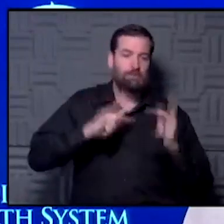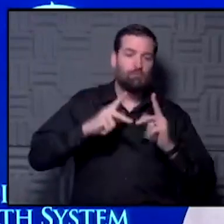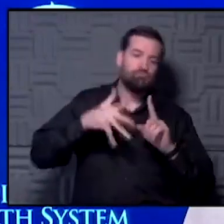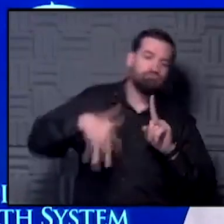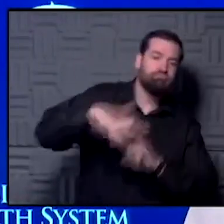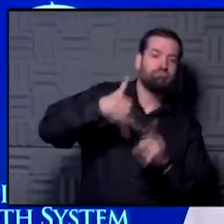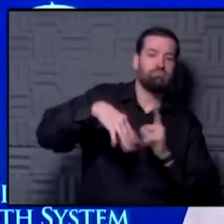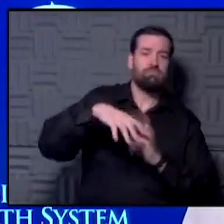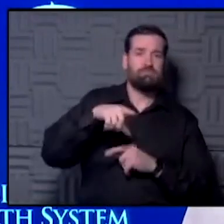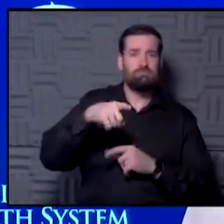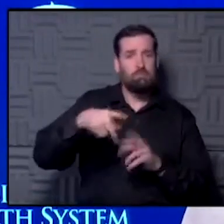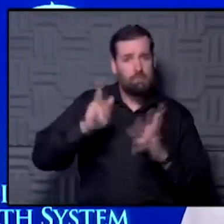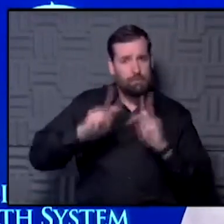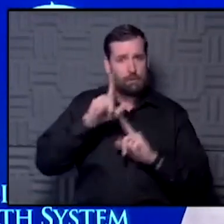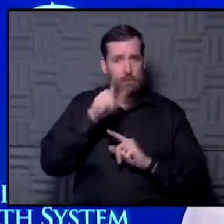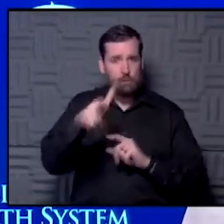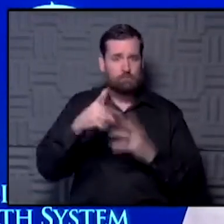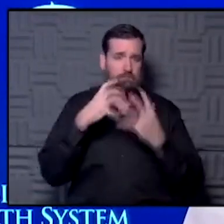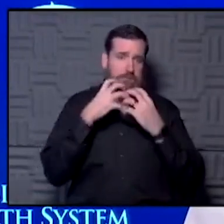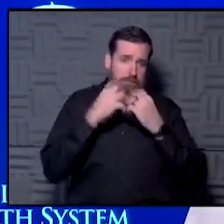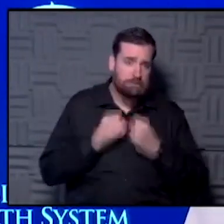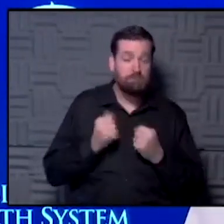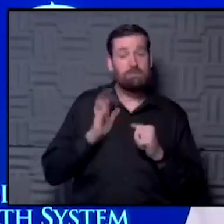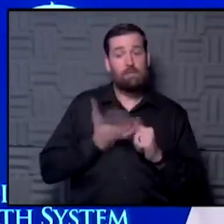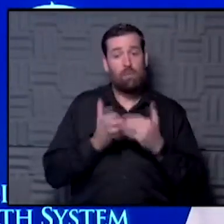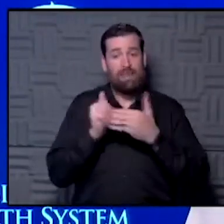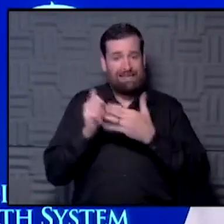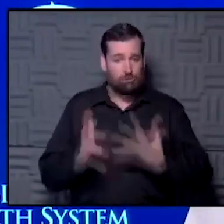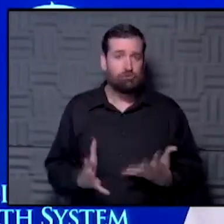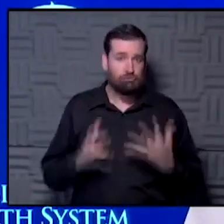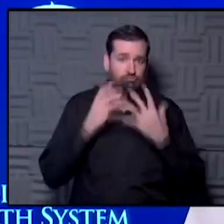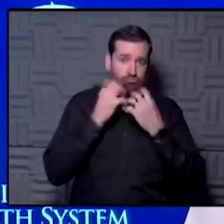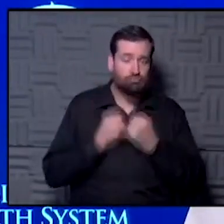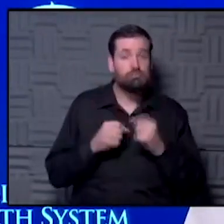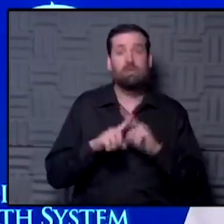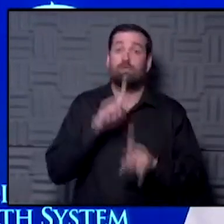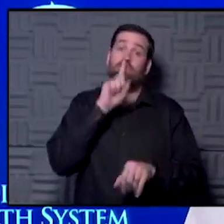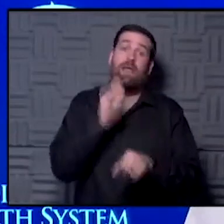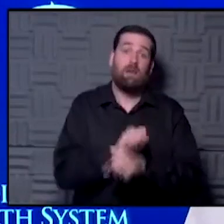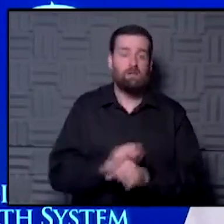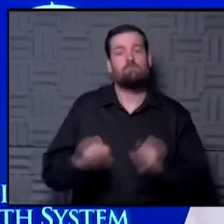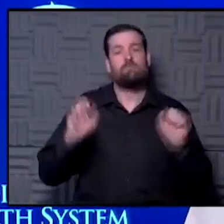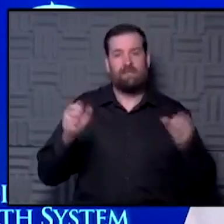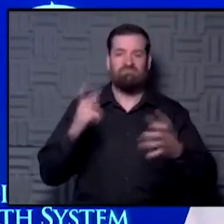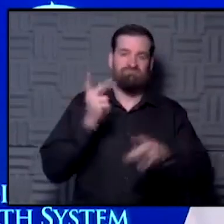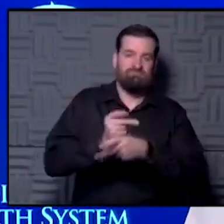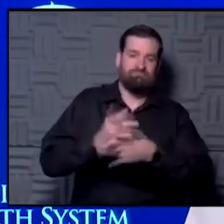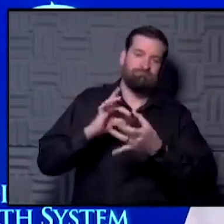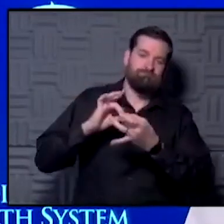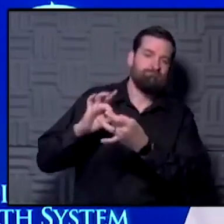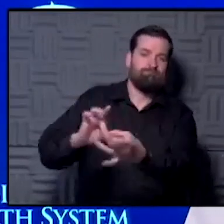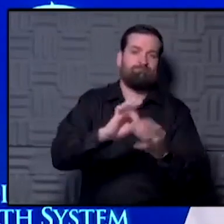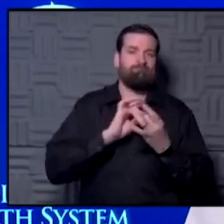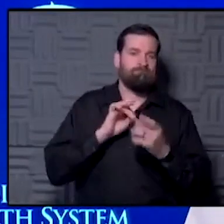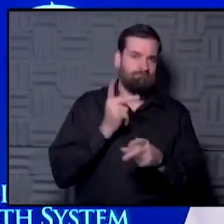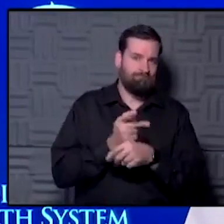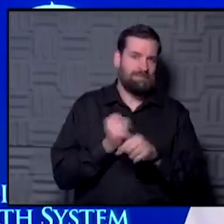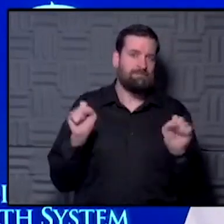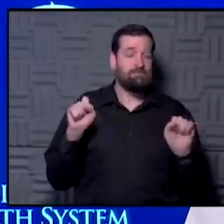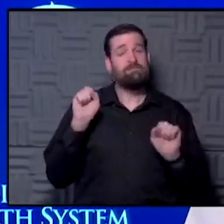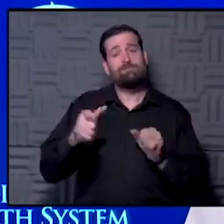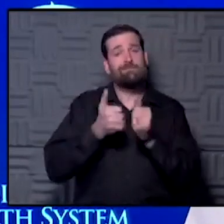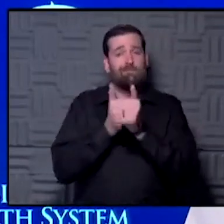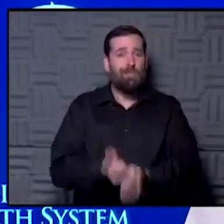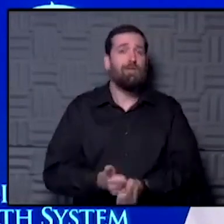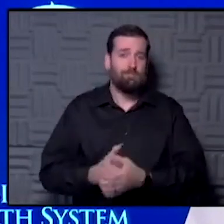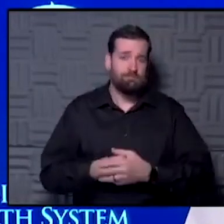to you, and people who you care about, and our leaders do. The reality is, though, we can all stay connected and we can all stay safe. We just have to follow